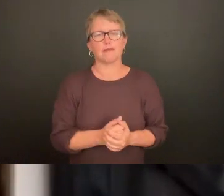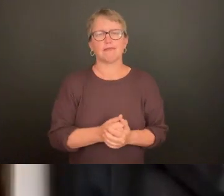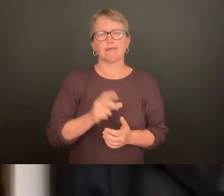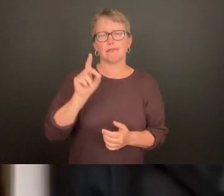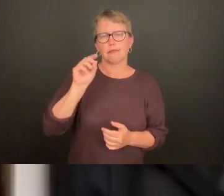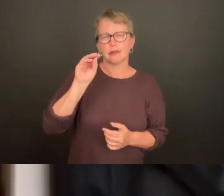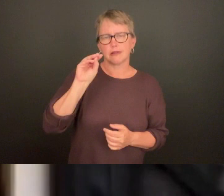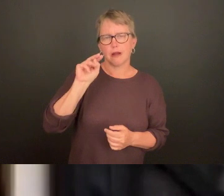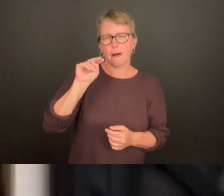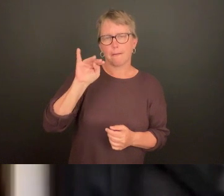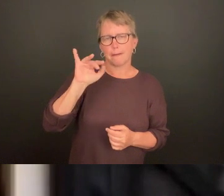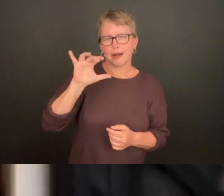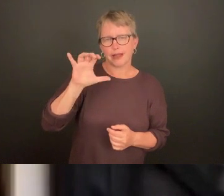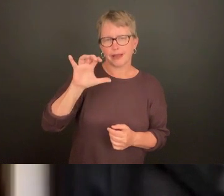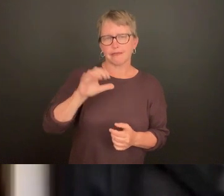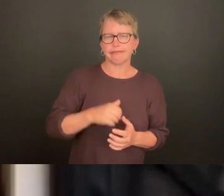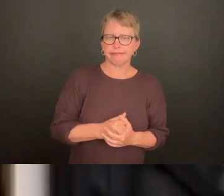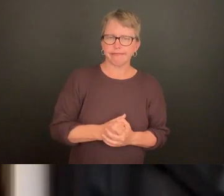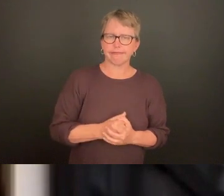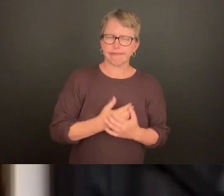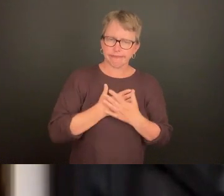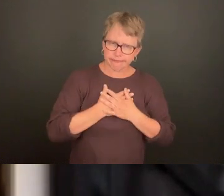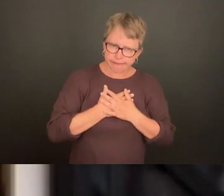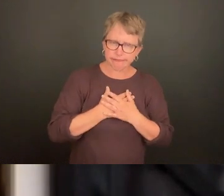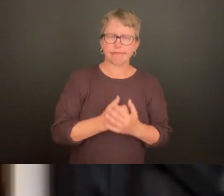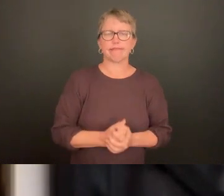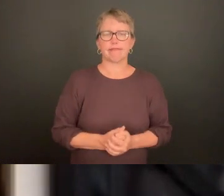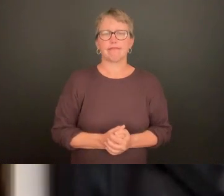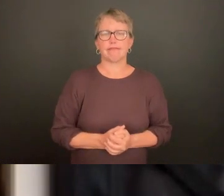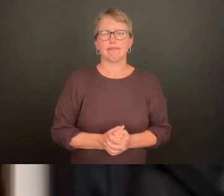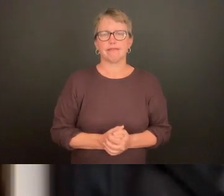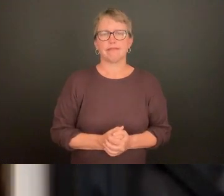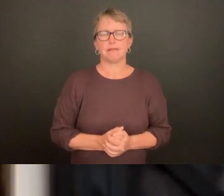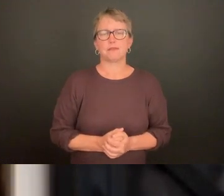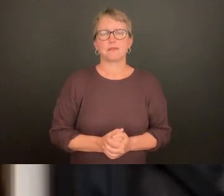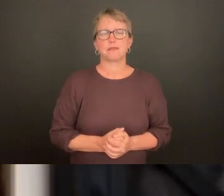a little different. First, I'd like to